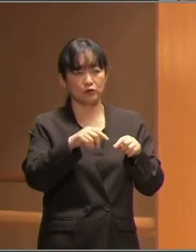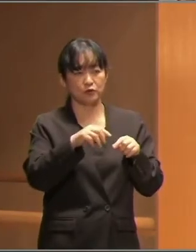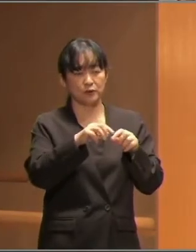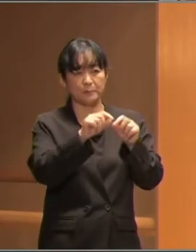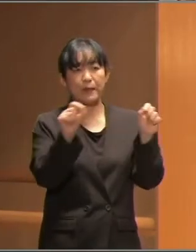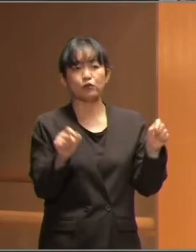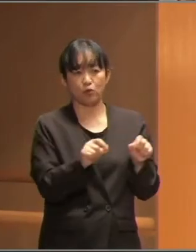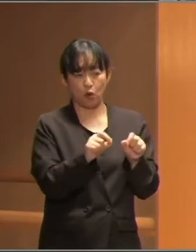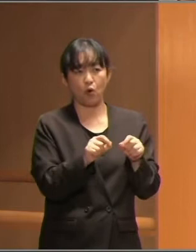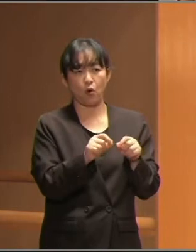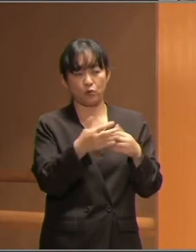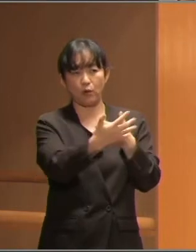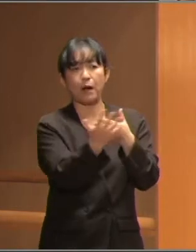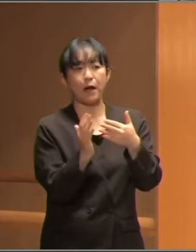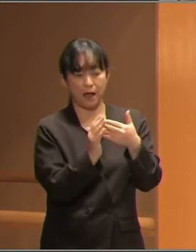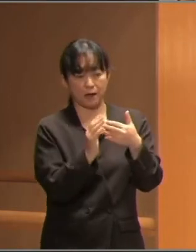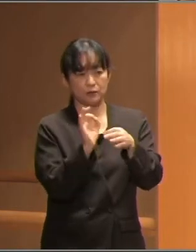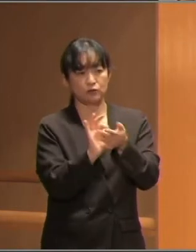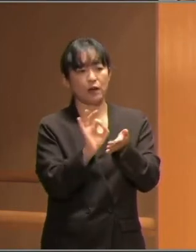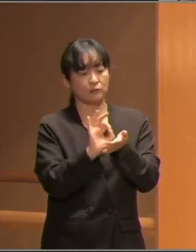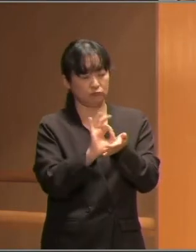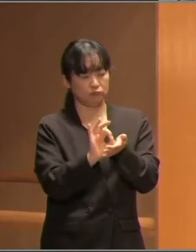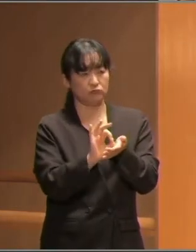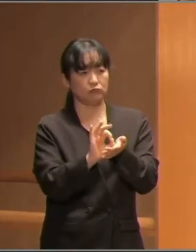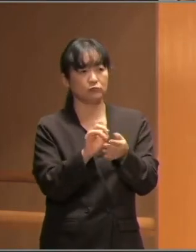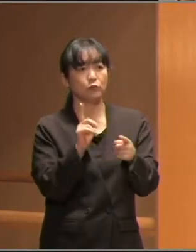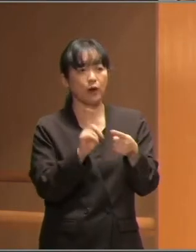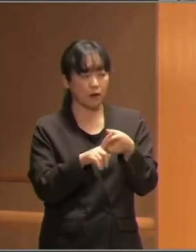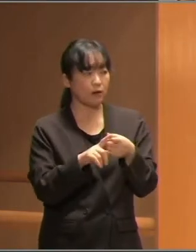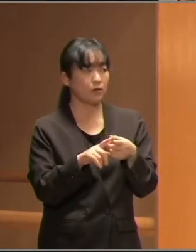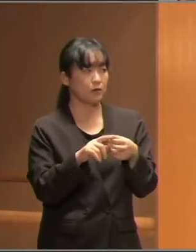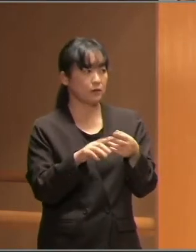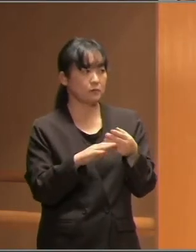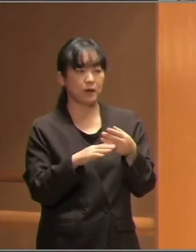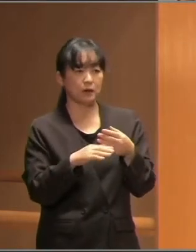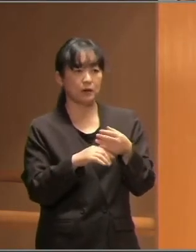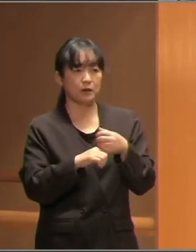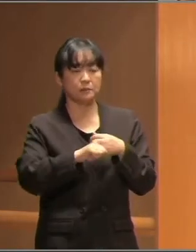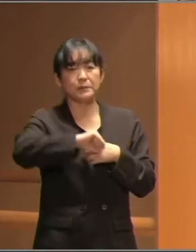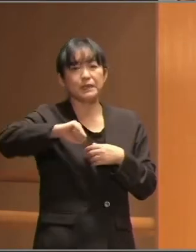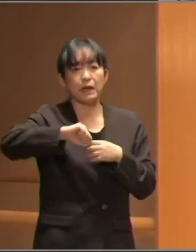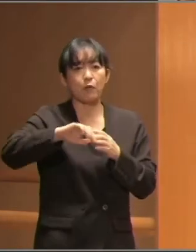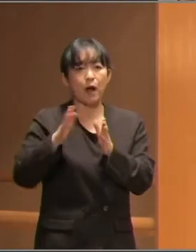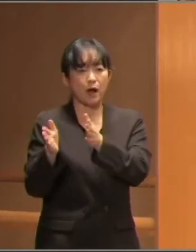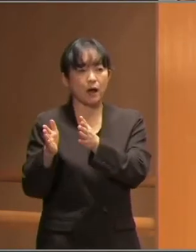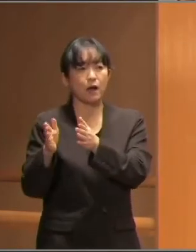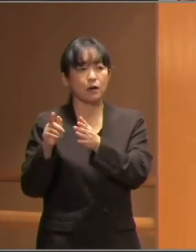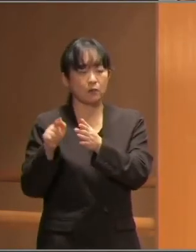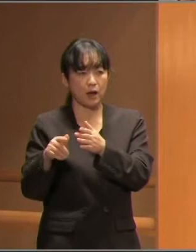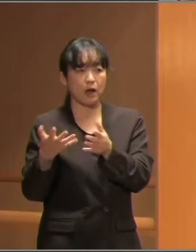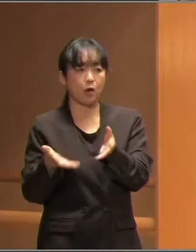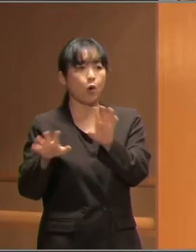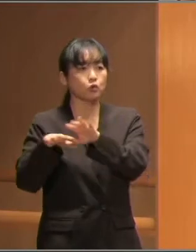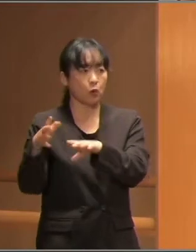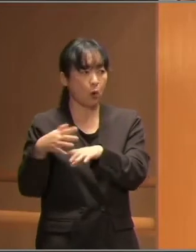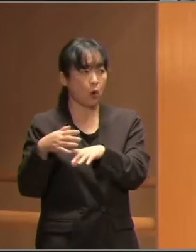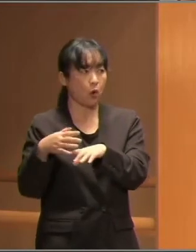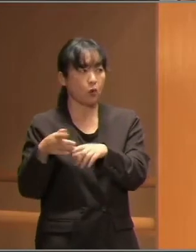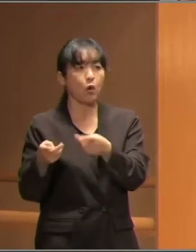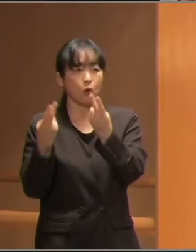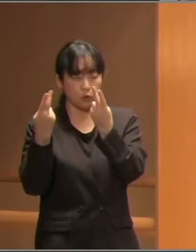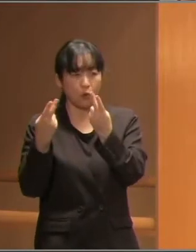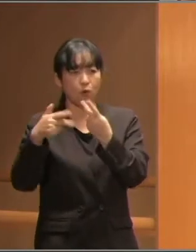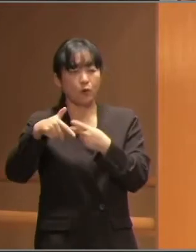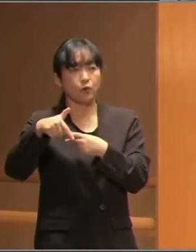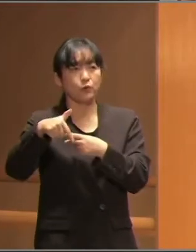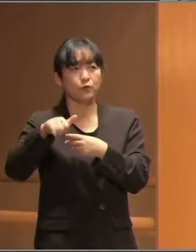for automobiles, left side, and a food packaging film on the right side,